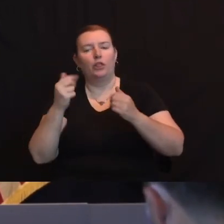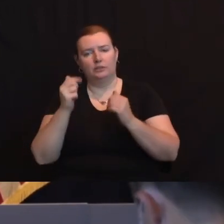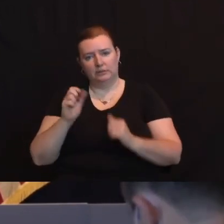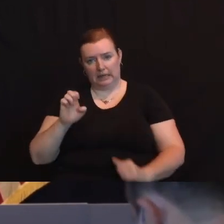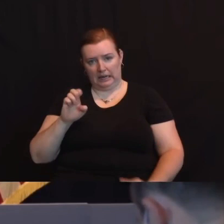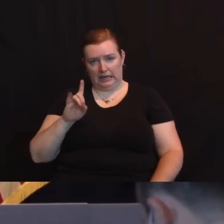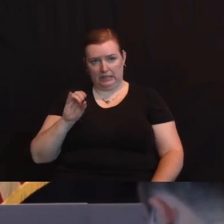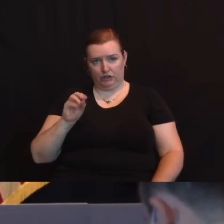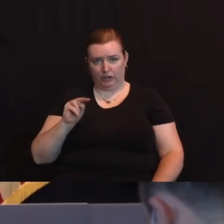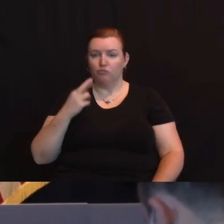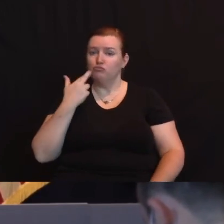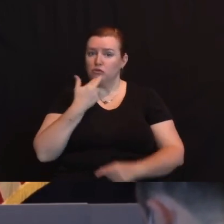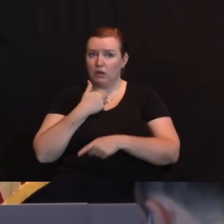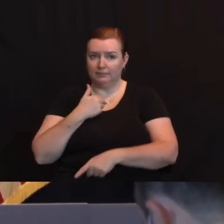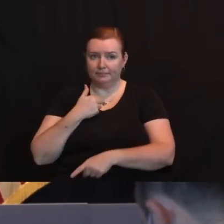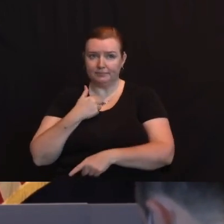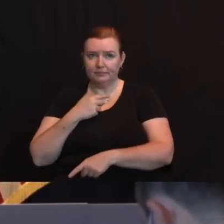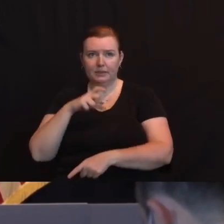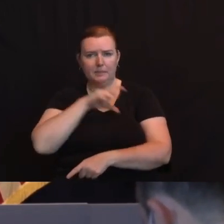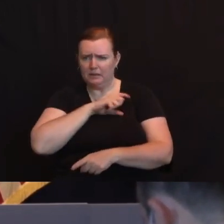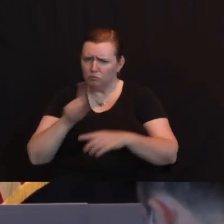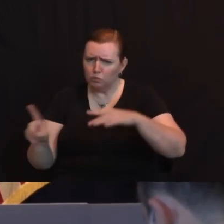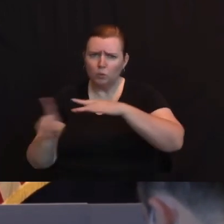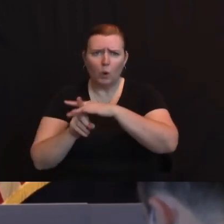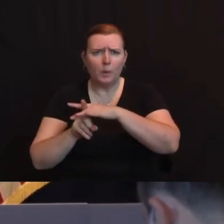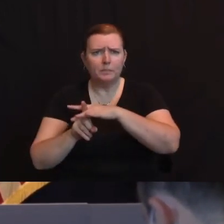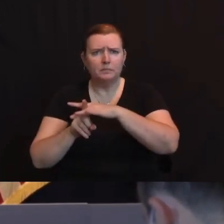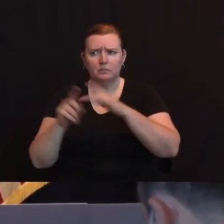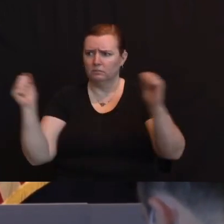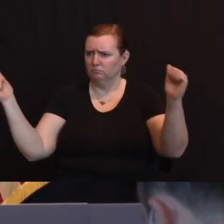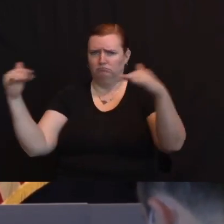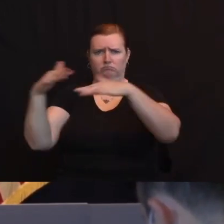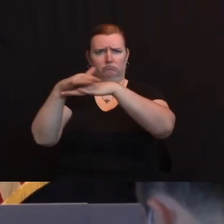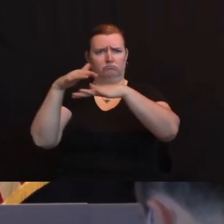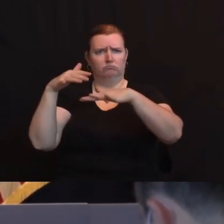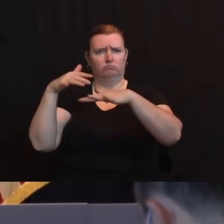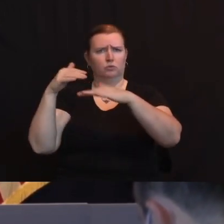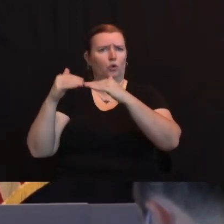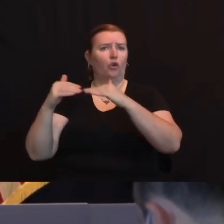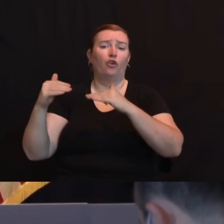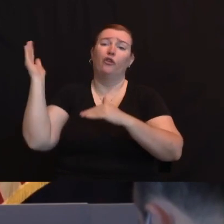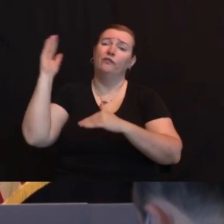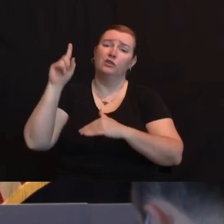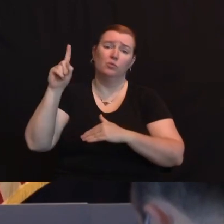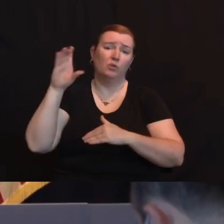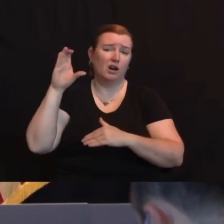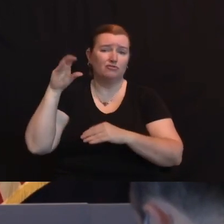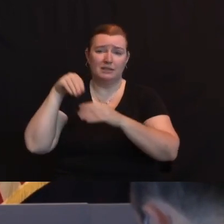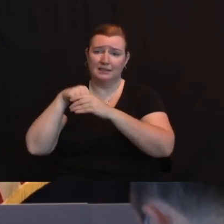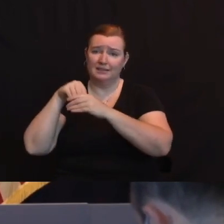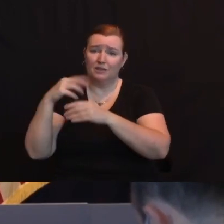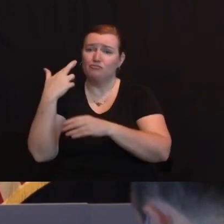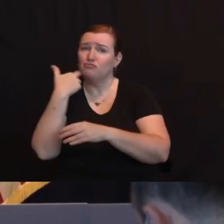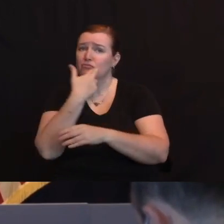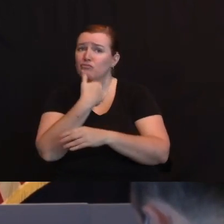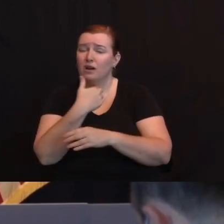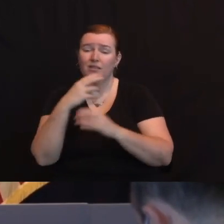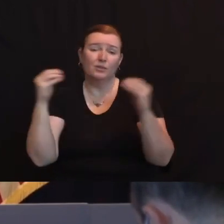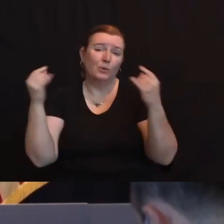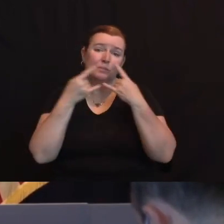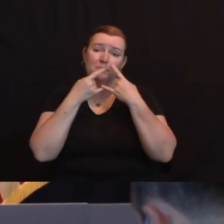Restaurant, police responded to a large gathering. There was an excess of 100 patrons in there, no face coverings,